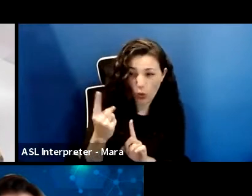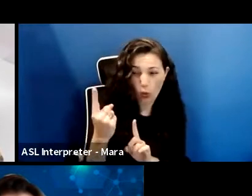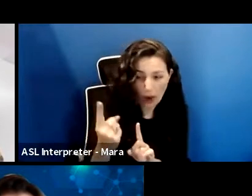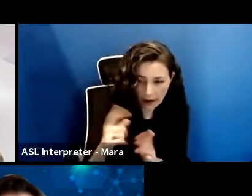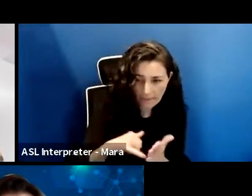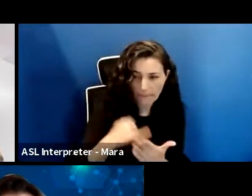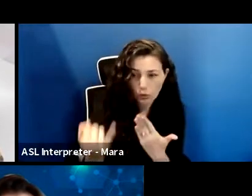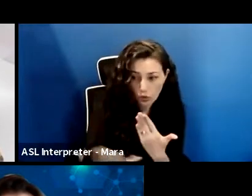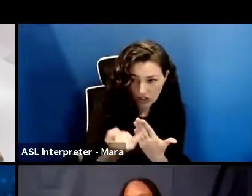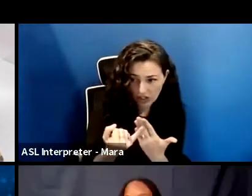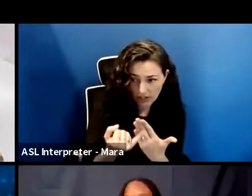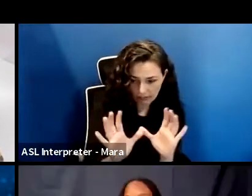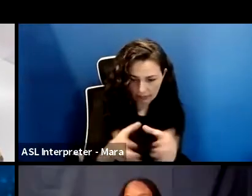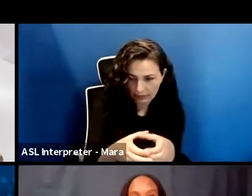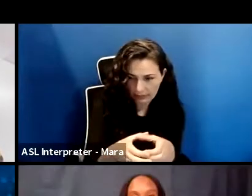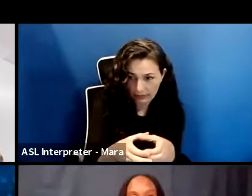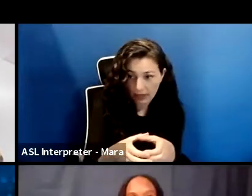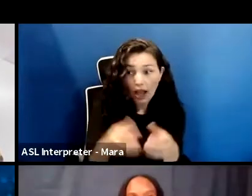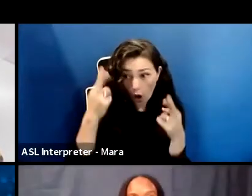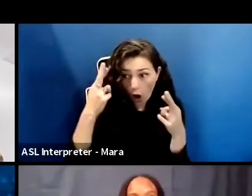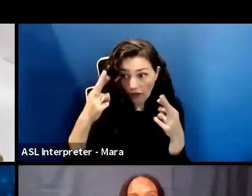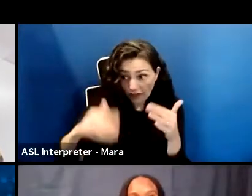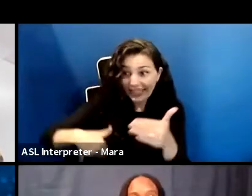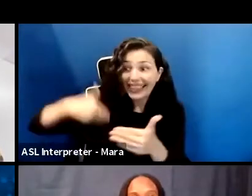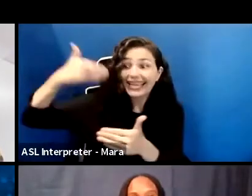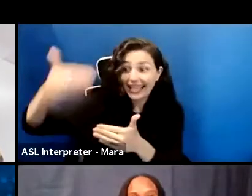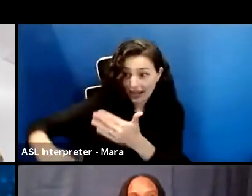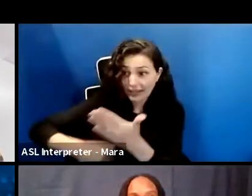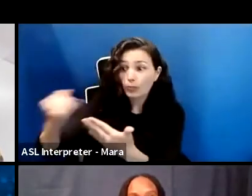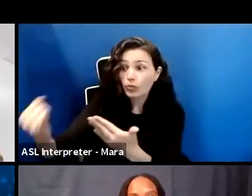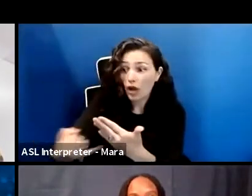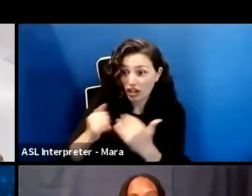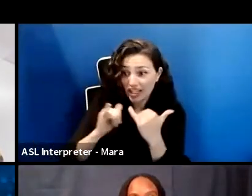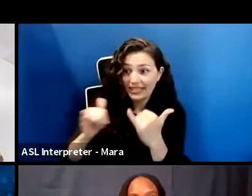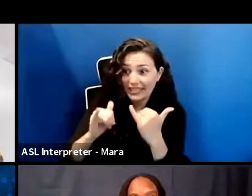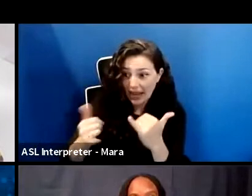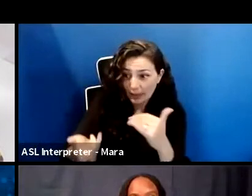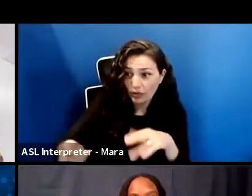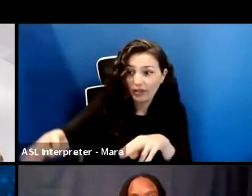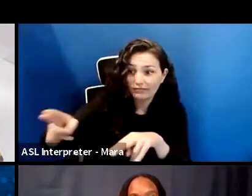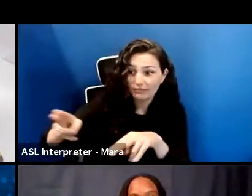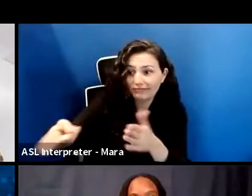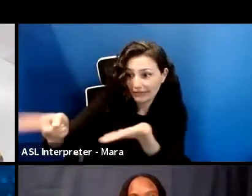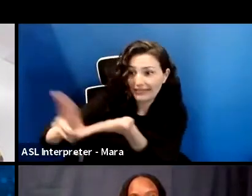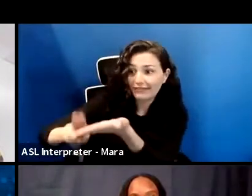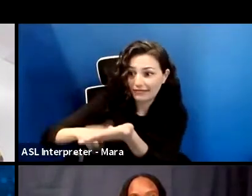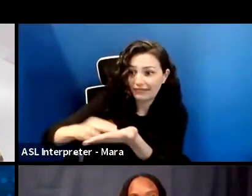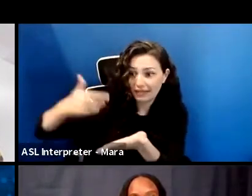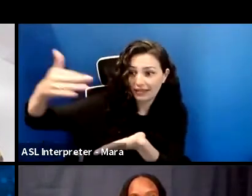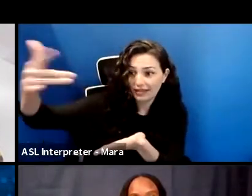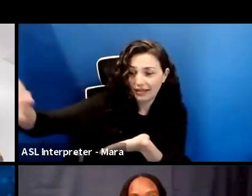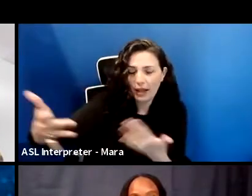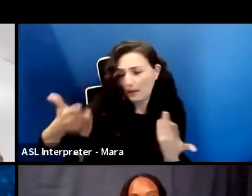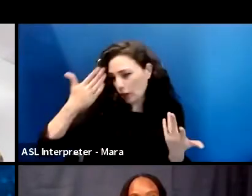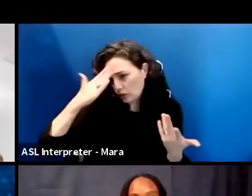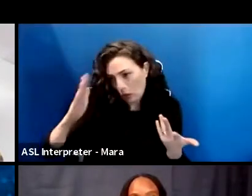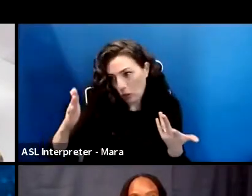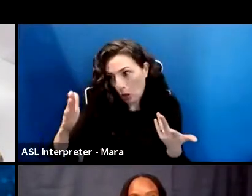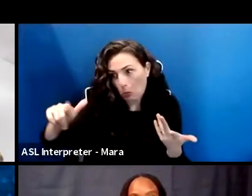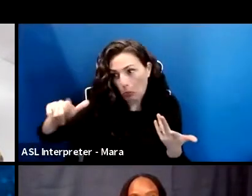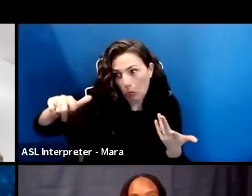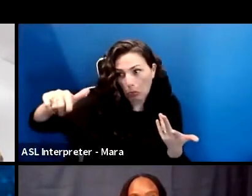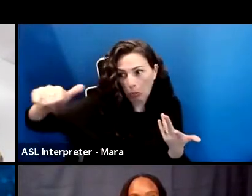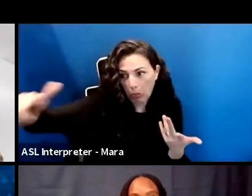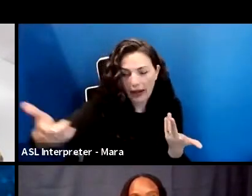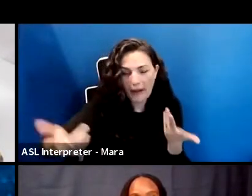your next project will also be a union project and that it will sign to the appropriate agreement. But we understand that early on in your career, you